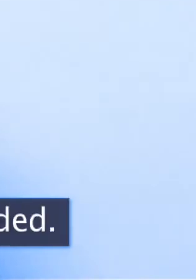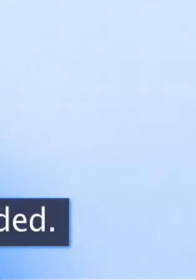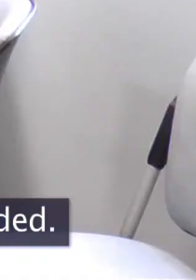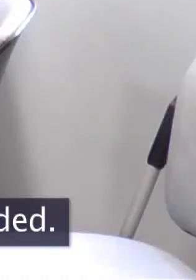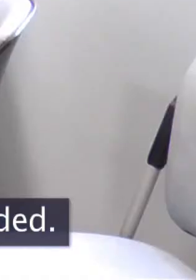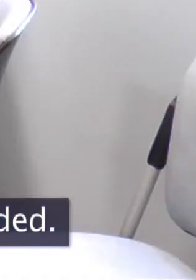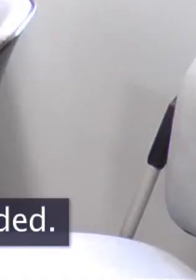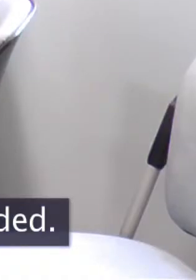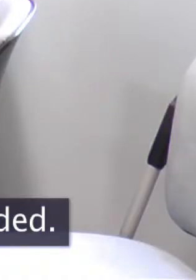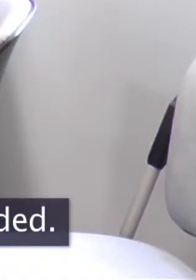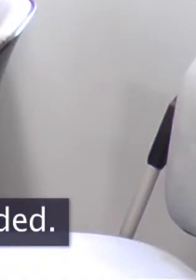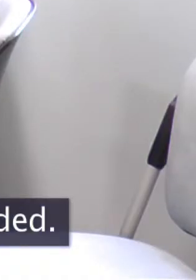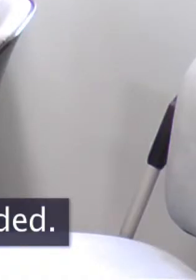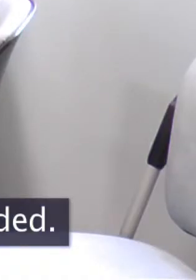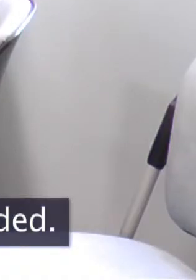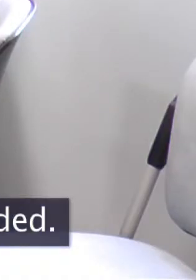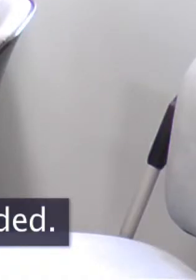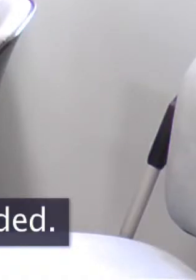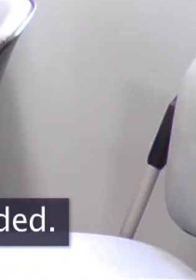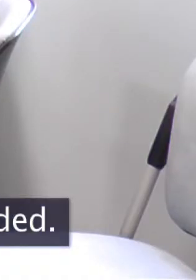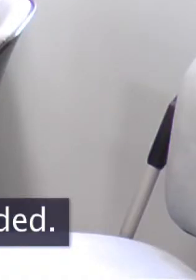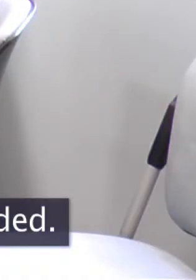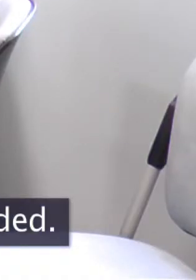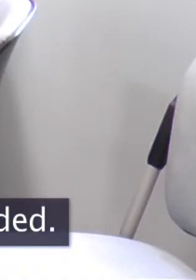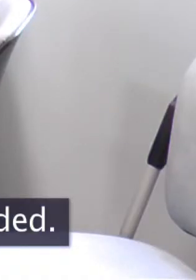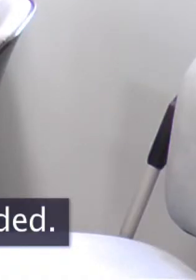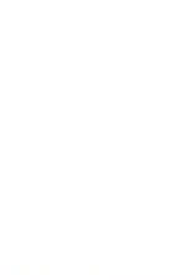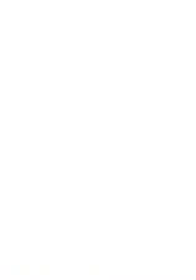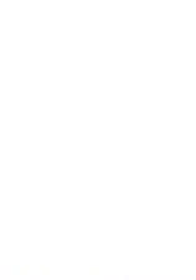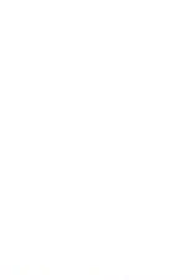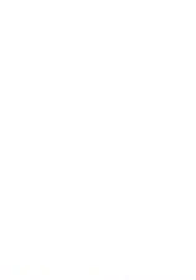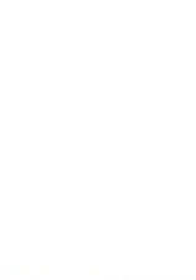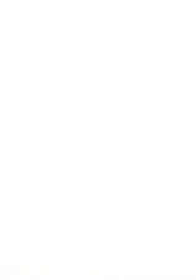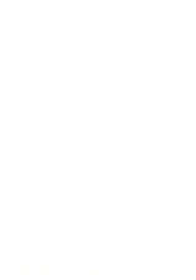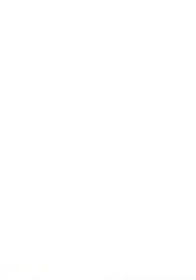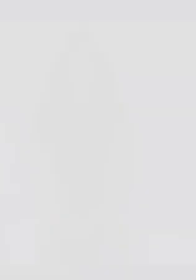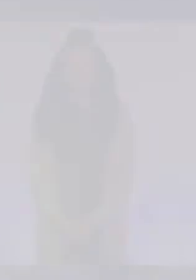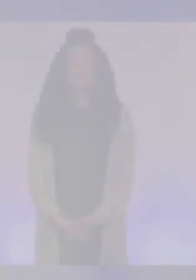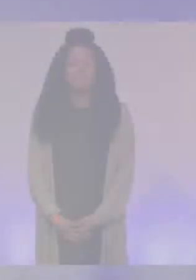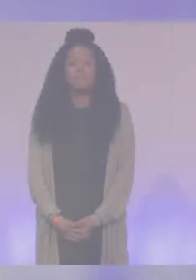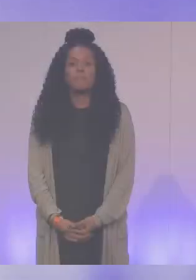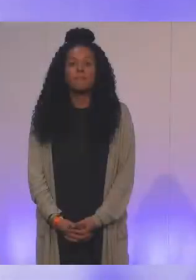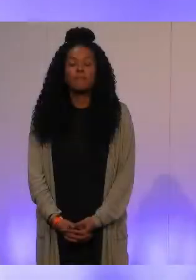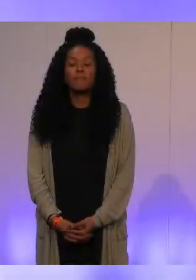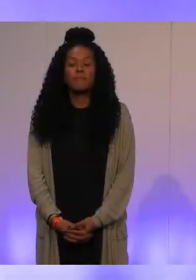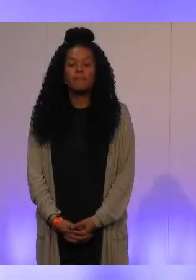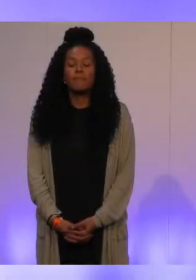care for their patients, and they'll do it over and over again if needed.